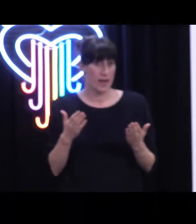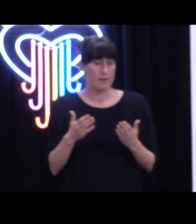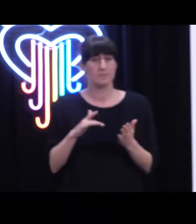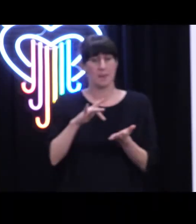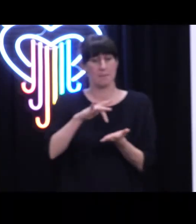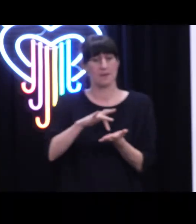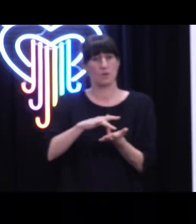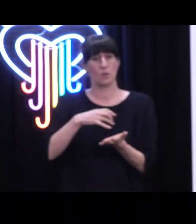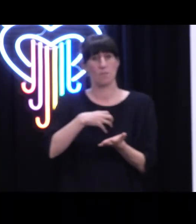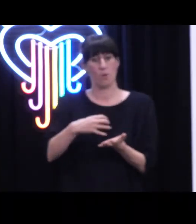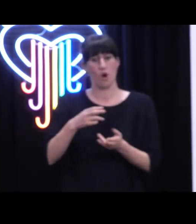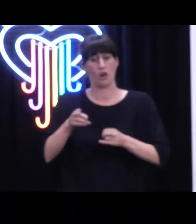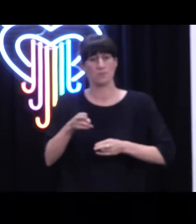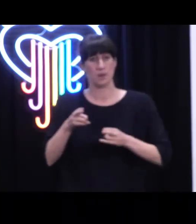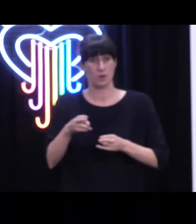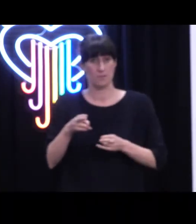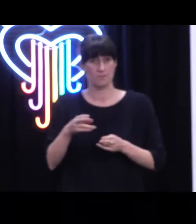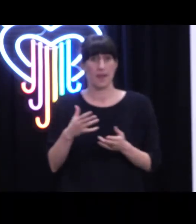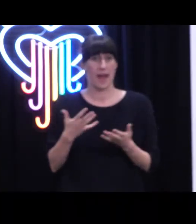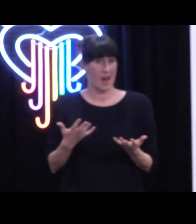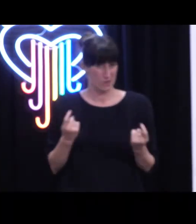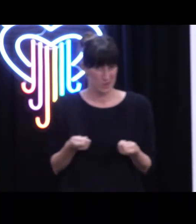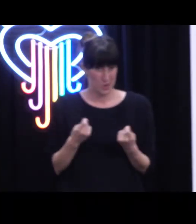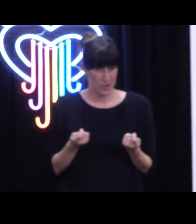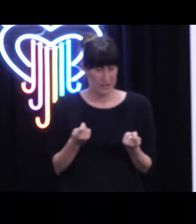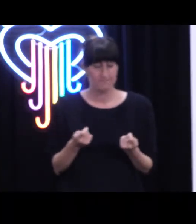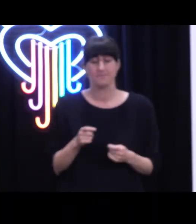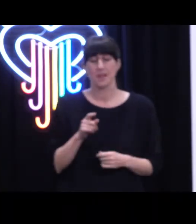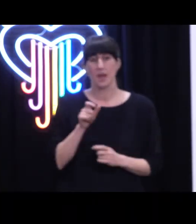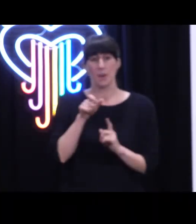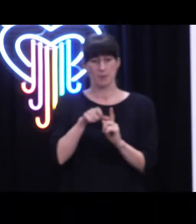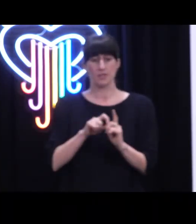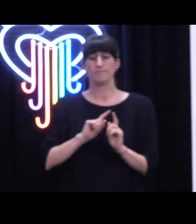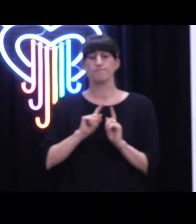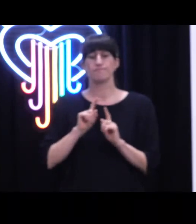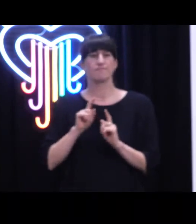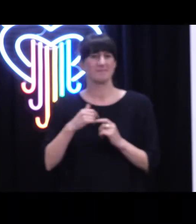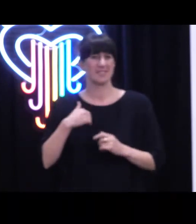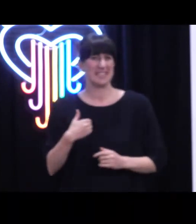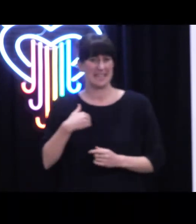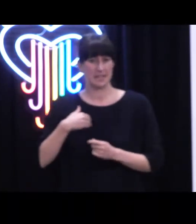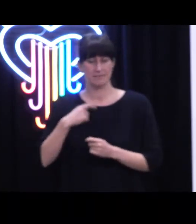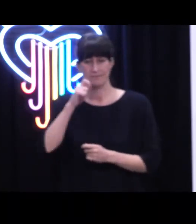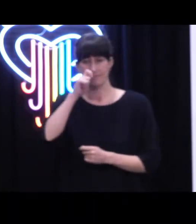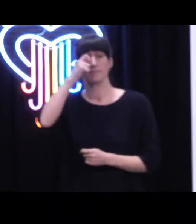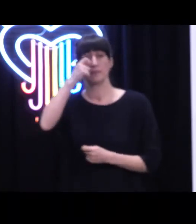testing will be taken from people who are having swabs taken for laboratory PCR testing